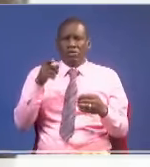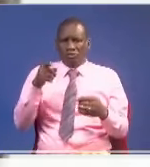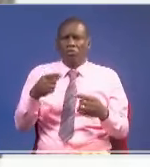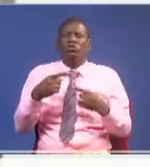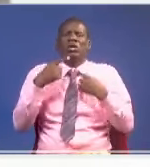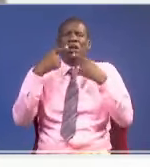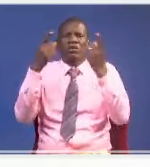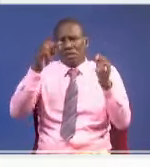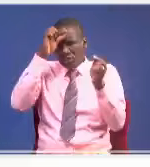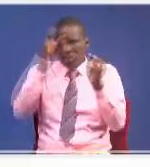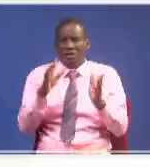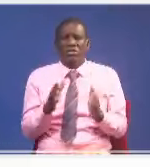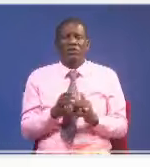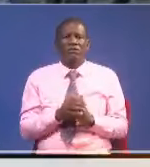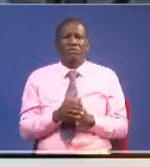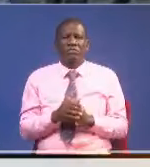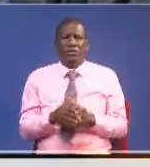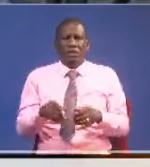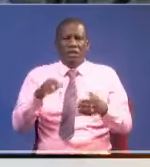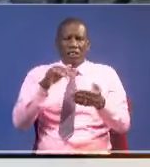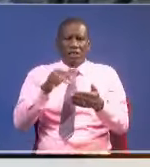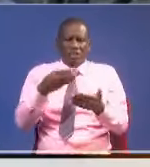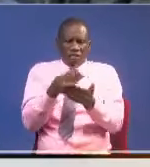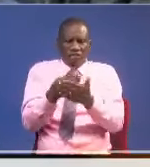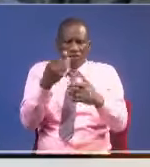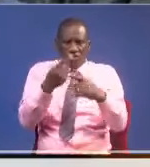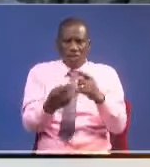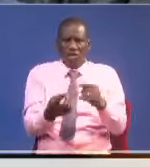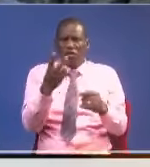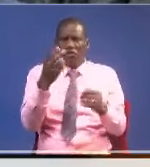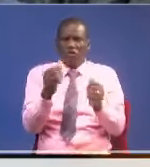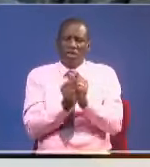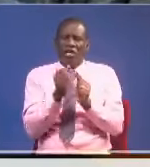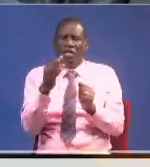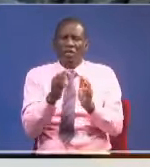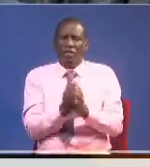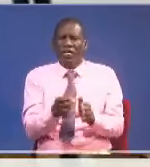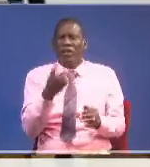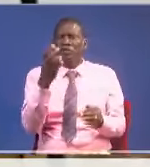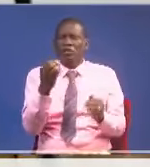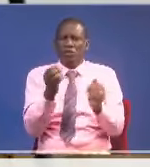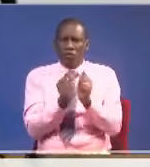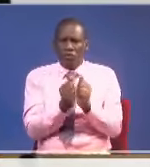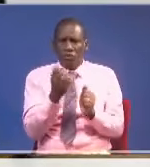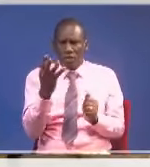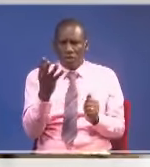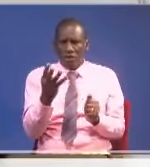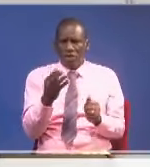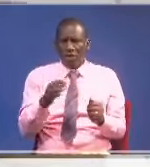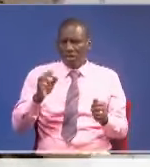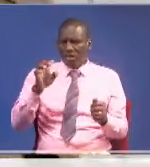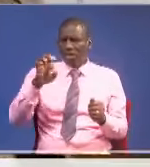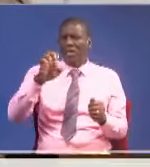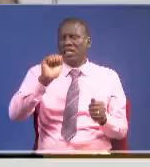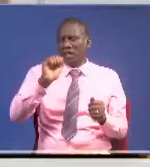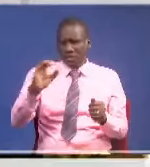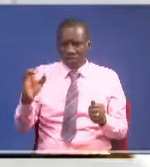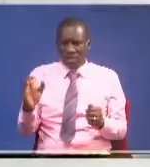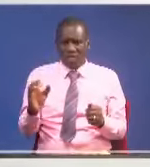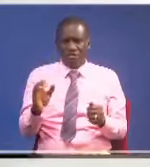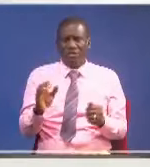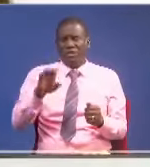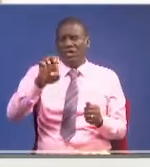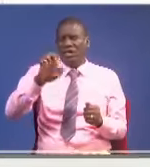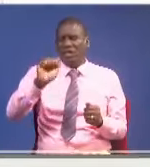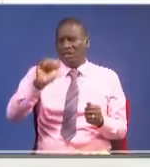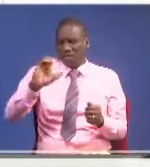governor-elect. It is during the financial years of 2013 and 2014 that the Ethics and Anti-Corruption Commission,